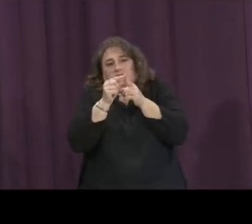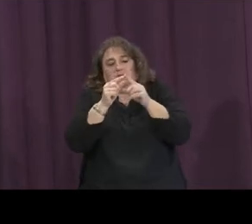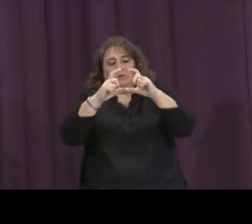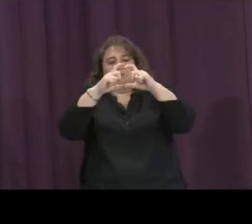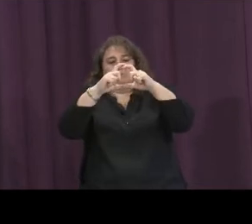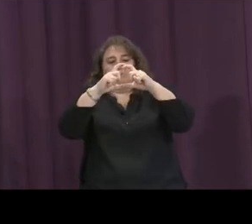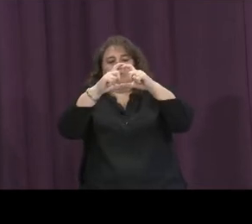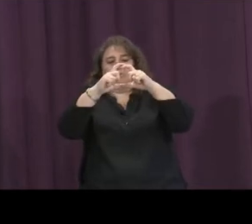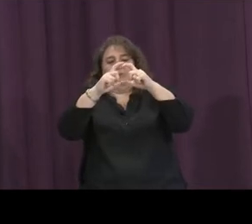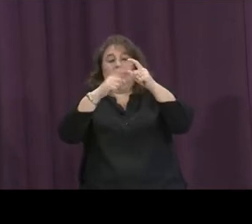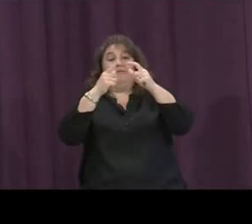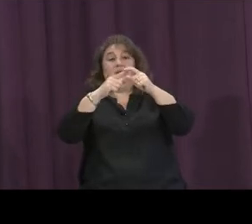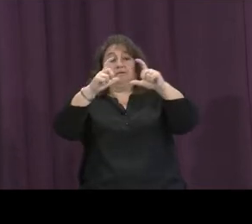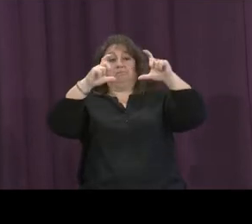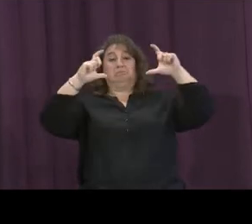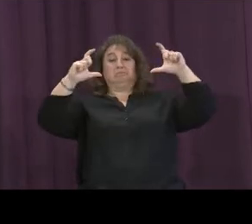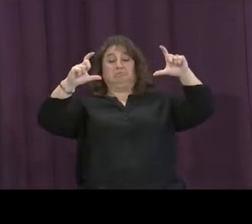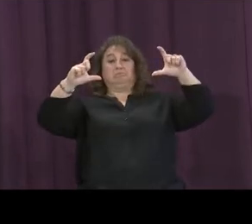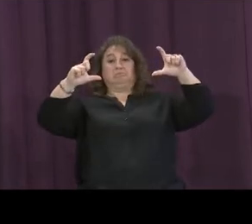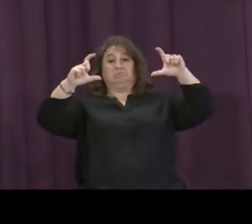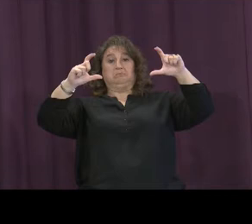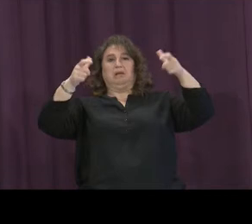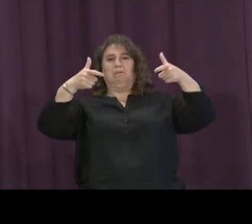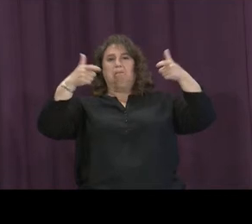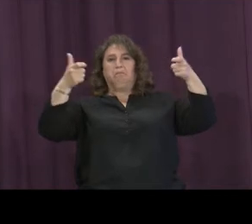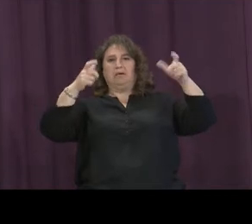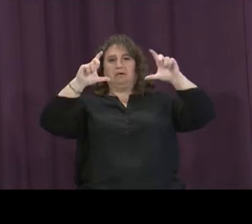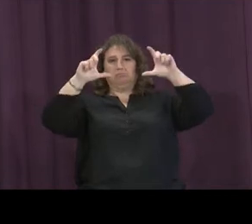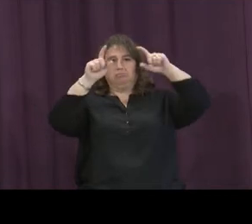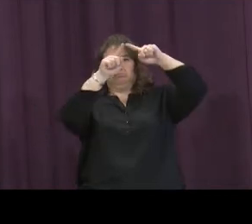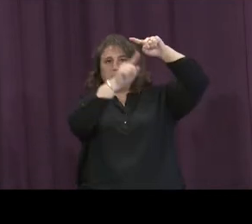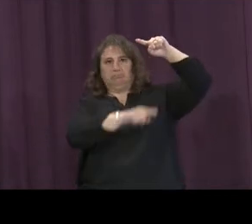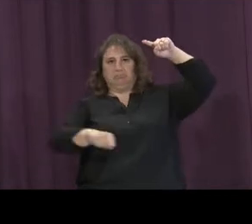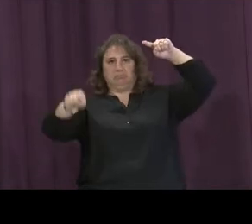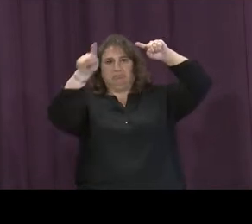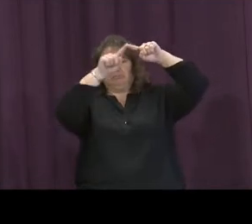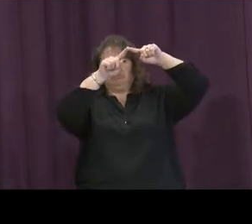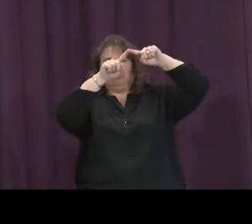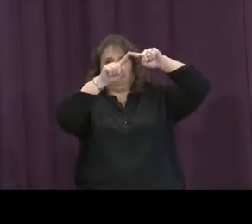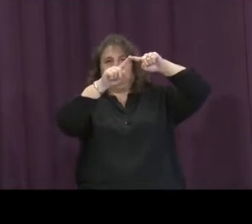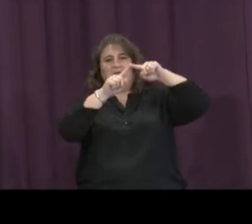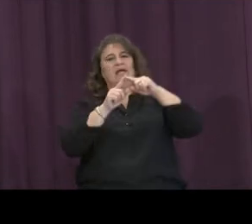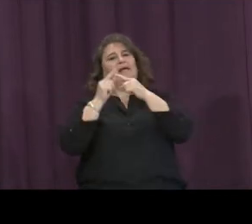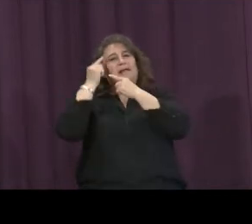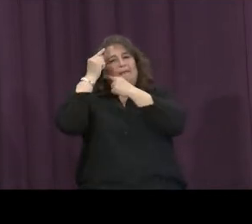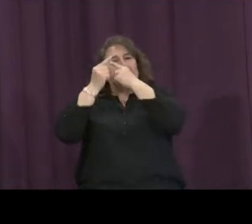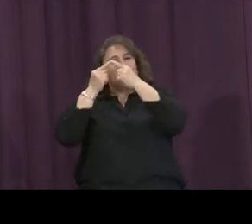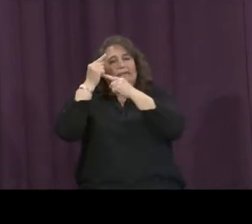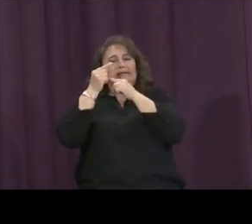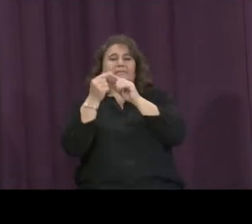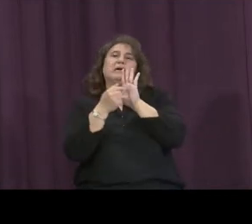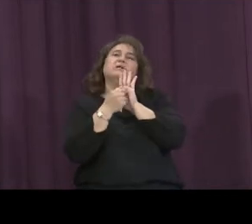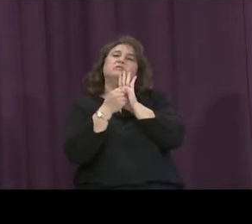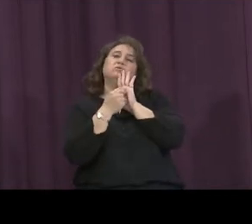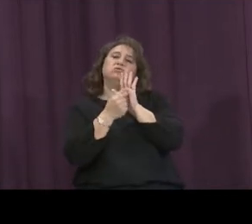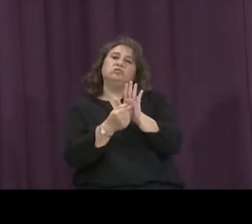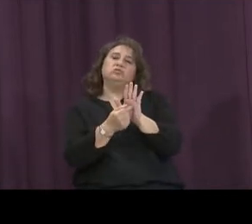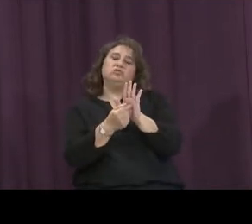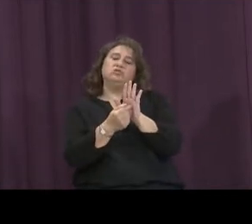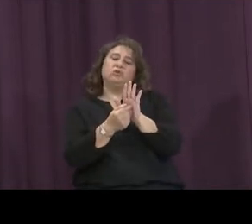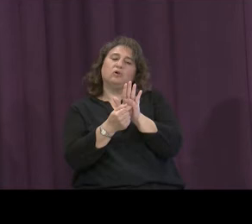circle around it. And so we're going to fill in some of these areas, I think, and try to show how